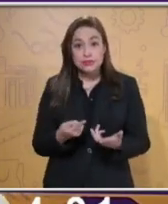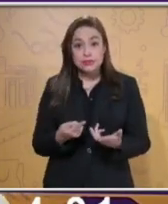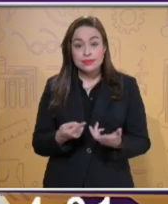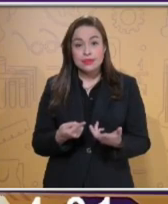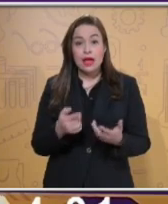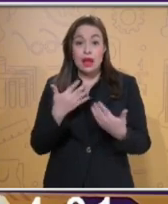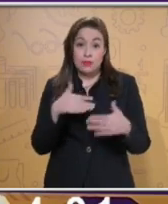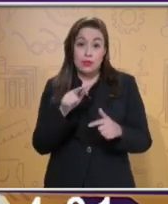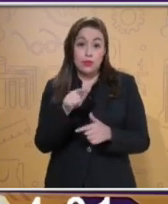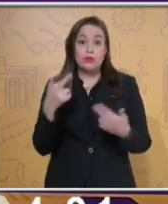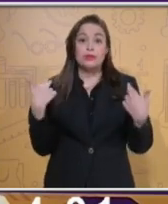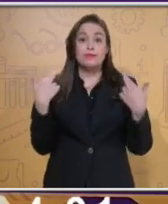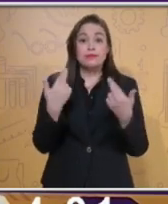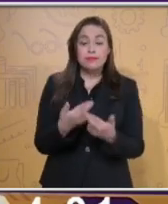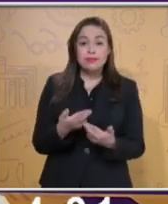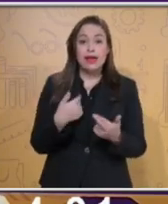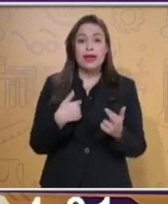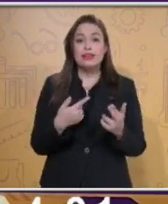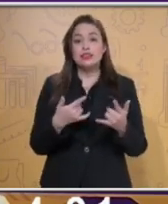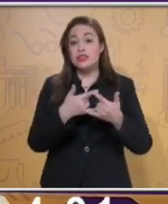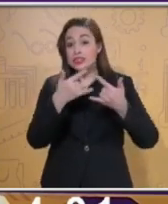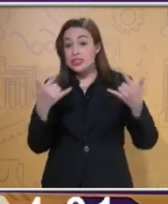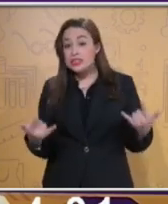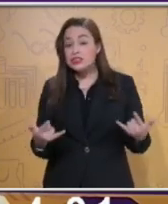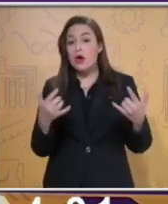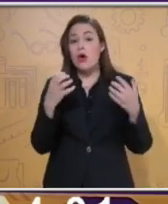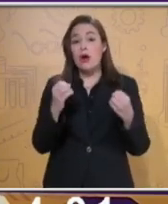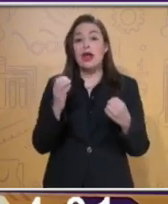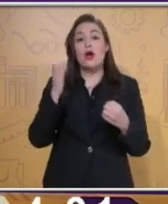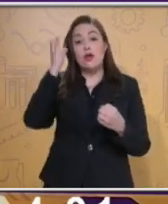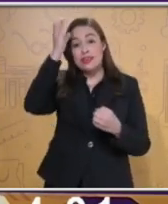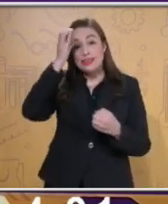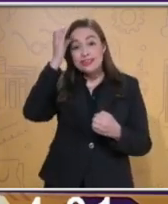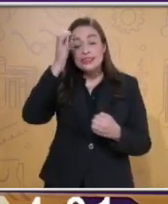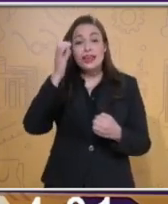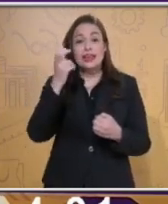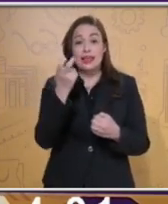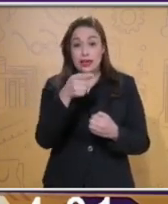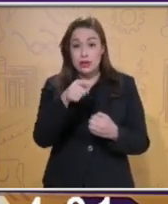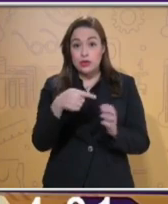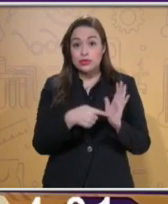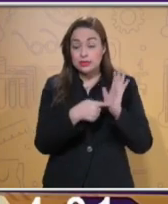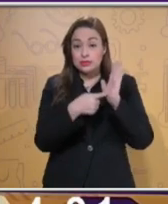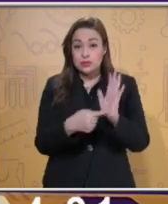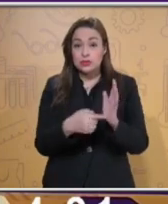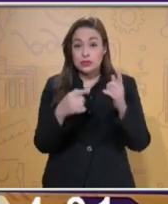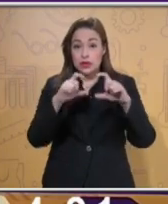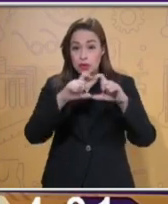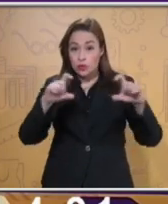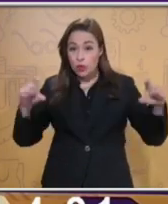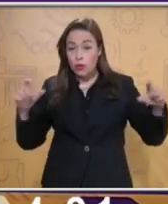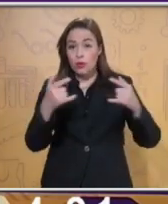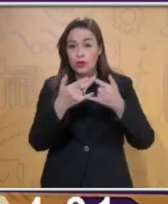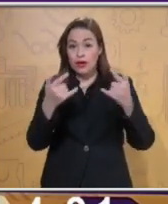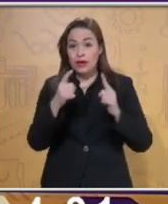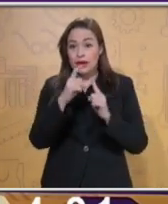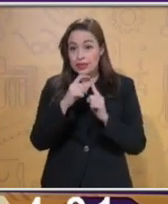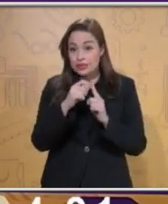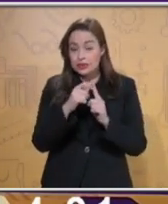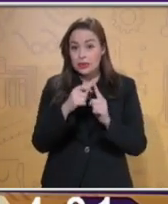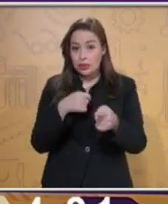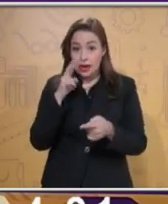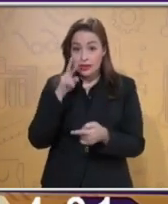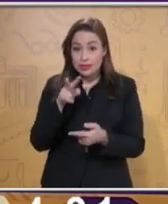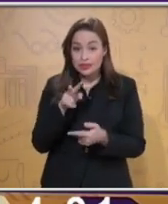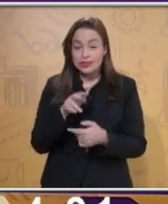Does your teacher, your history teacher or your science teacher uses comic strips to teach you? Okay,